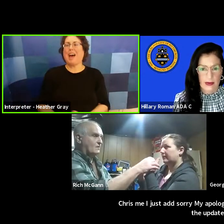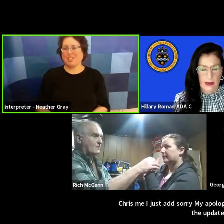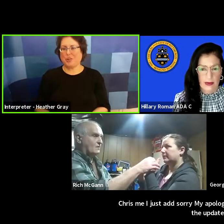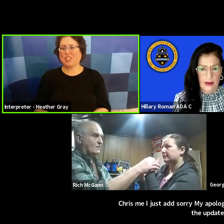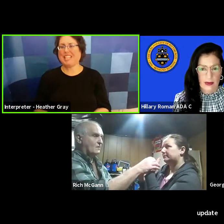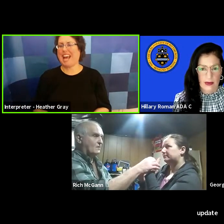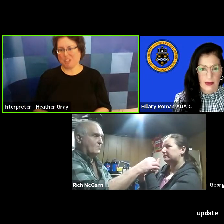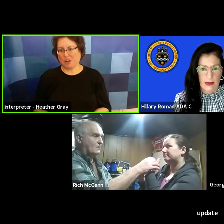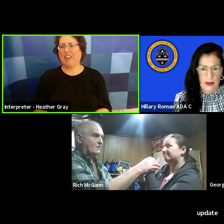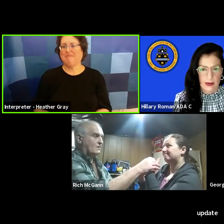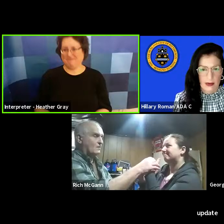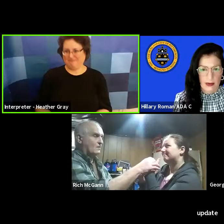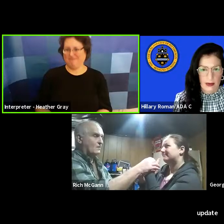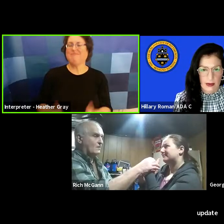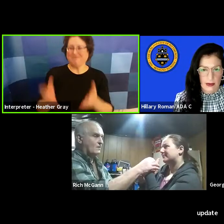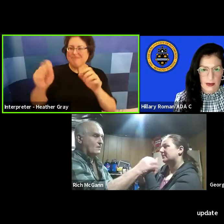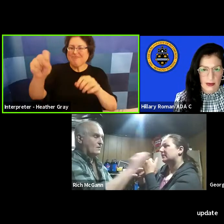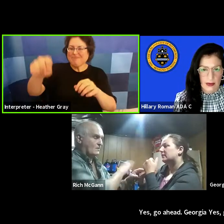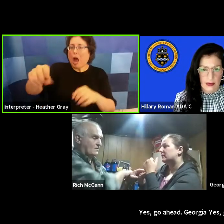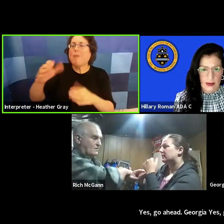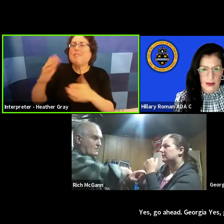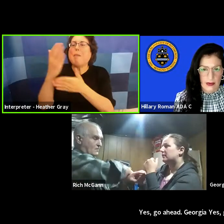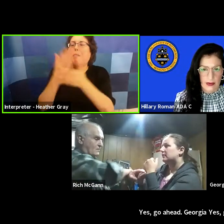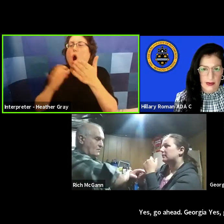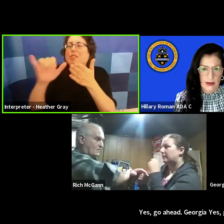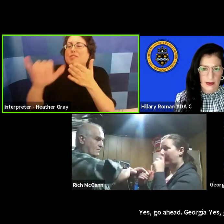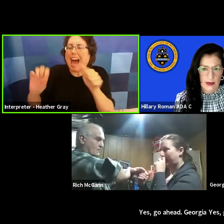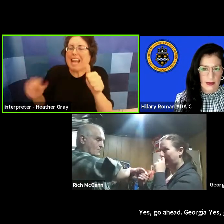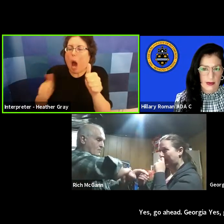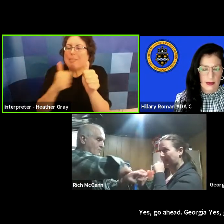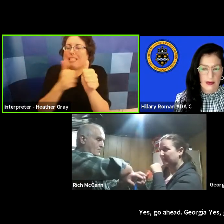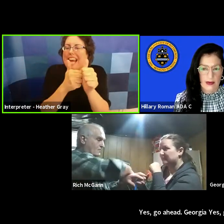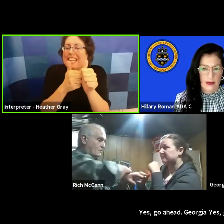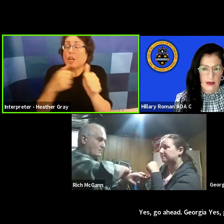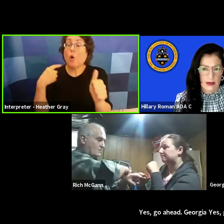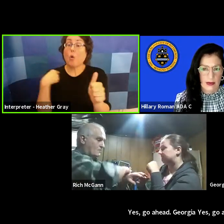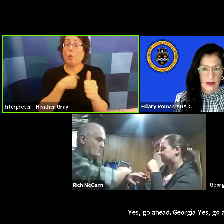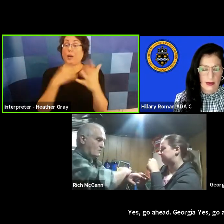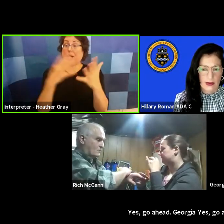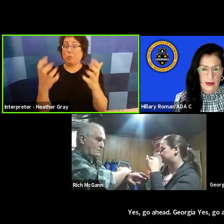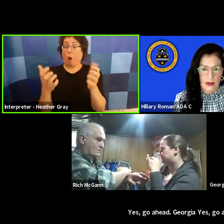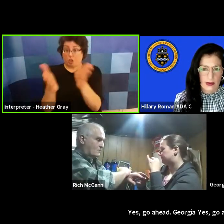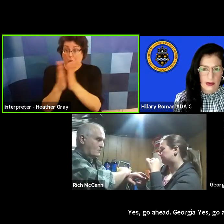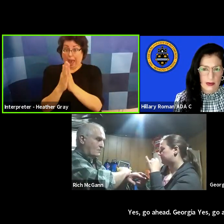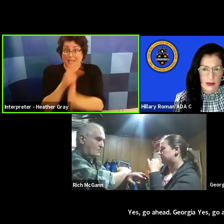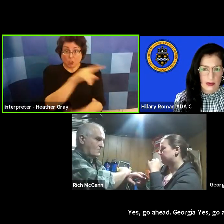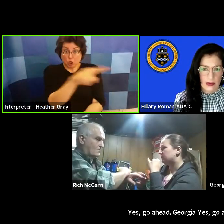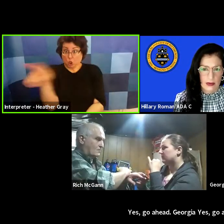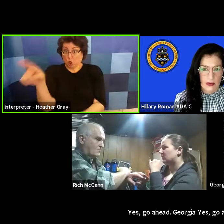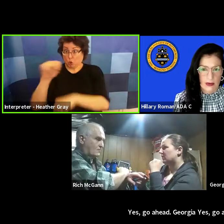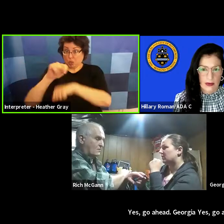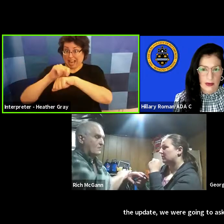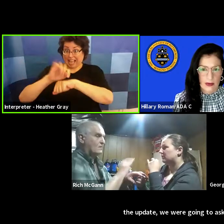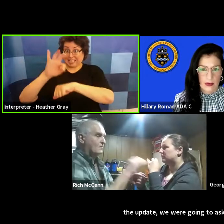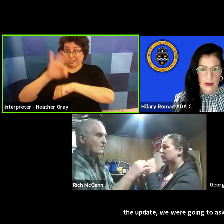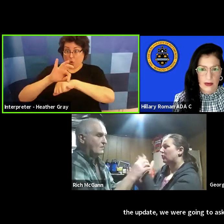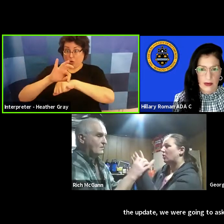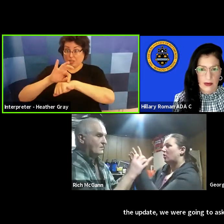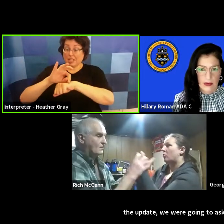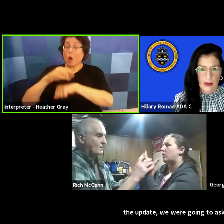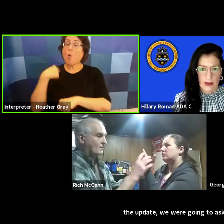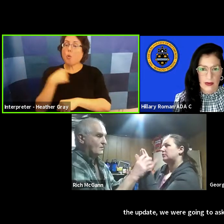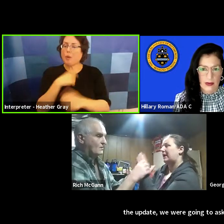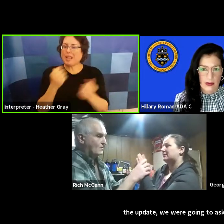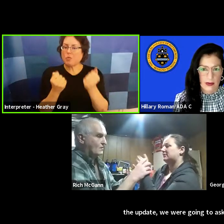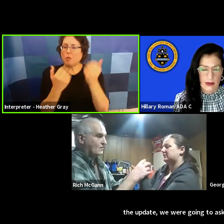Yes, go ahead, Georgia. Yes, go ahead. As part of the update, we were going to ask the task force to, we were recommending to add the